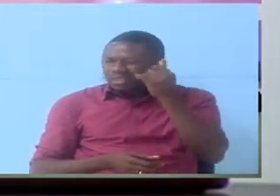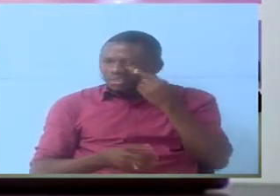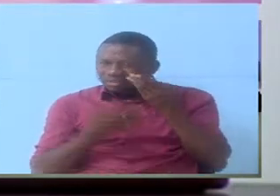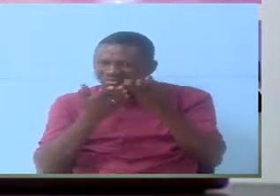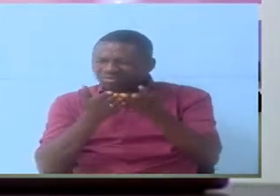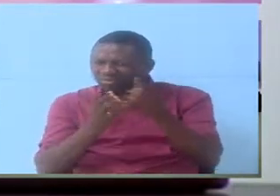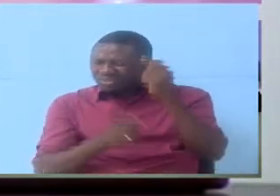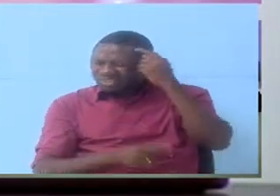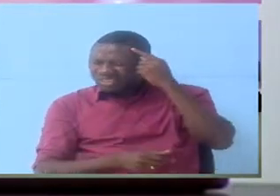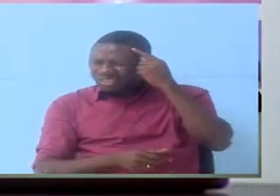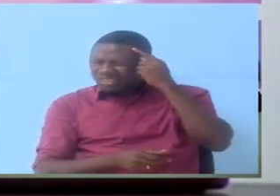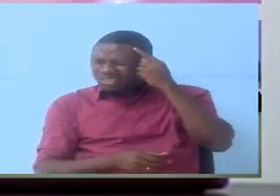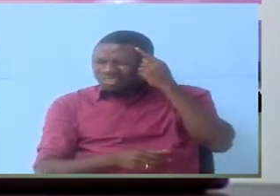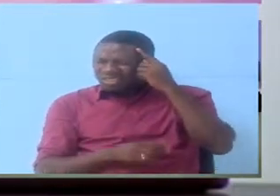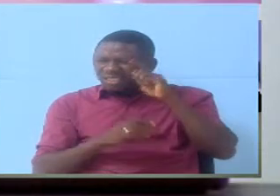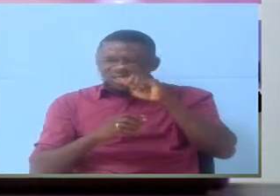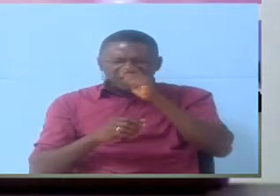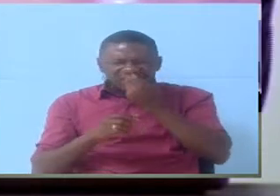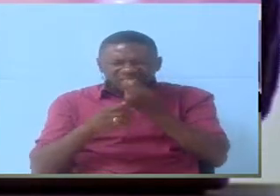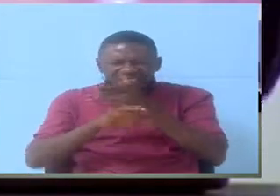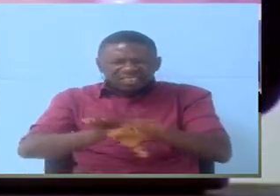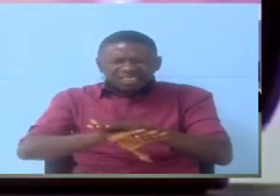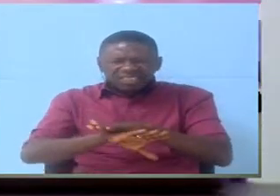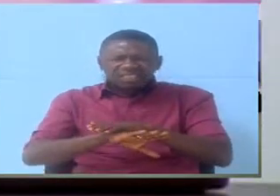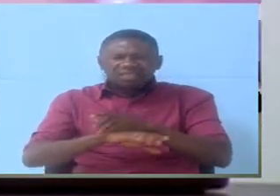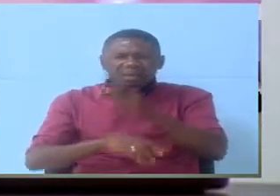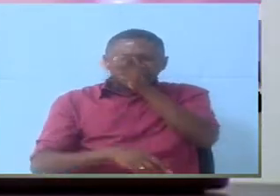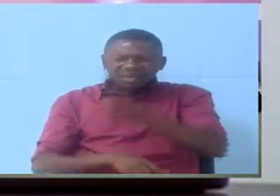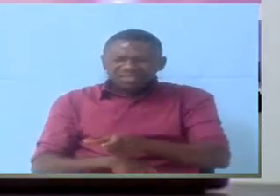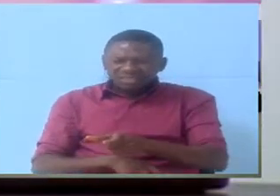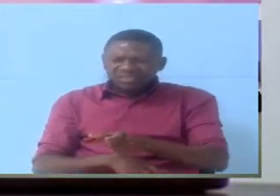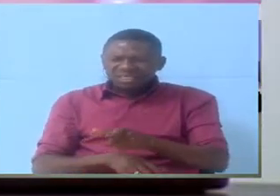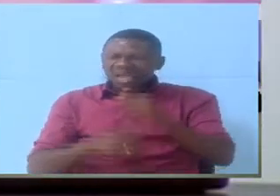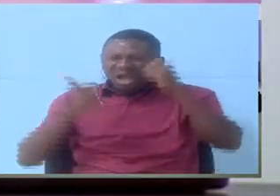3-4 hours, or was it more like